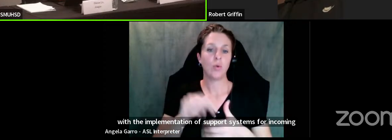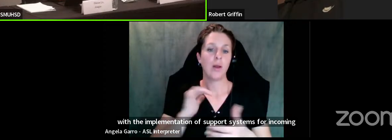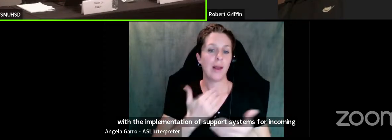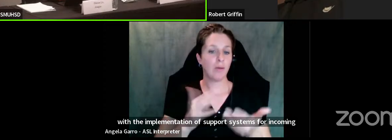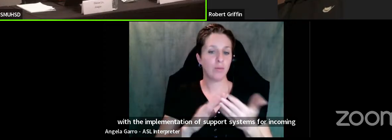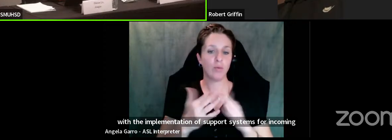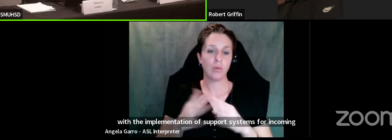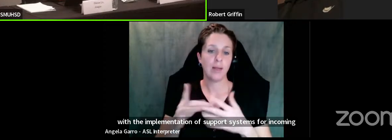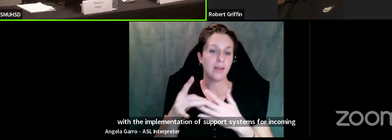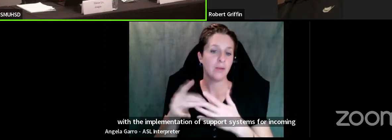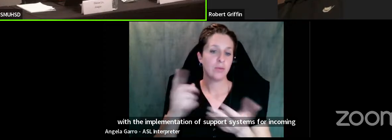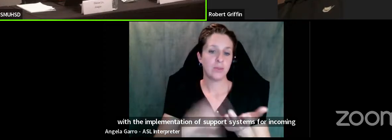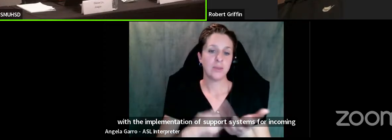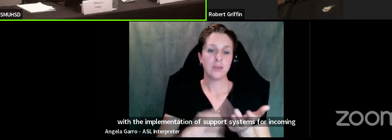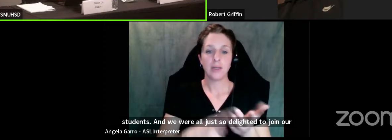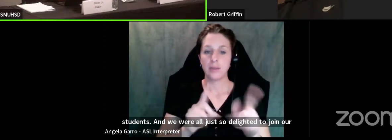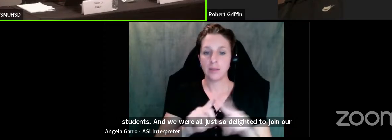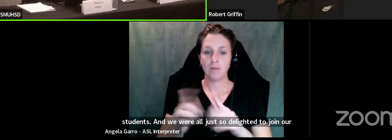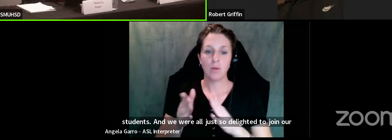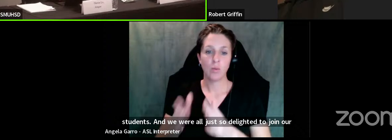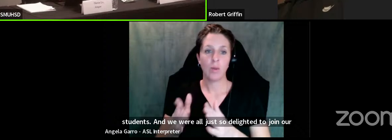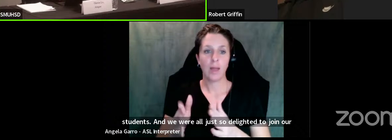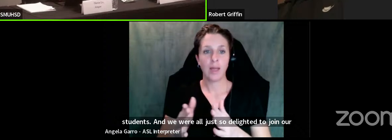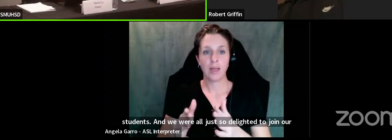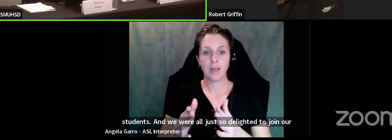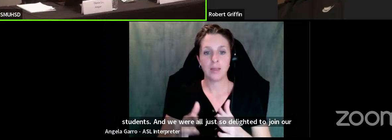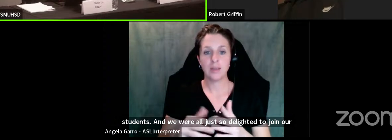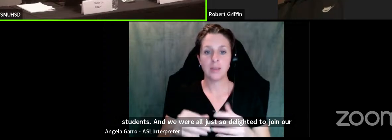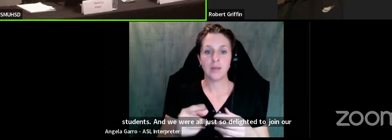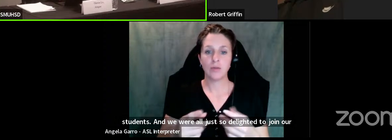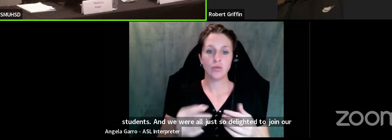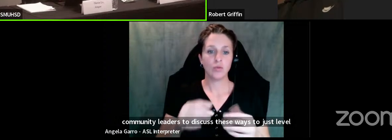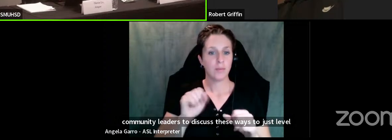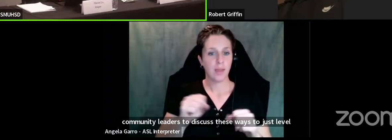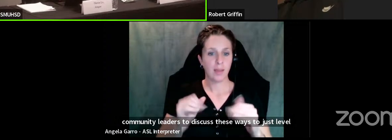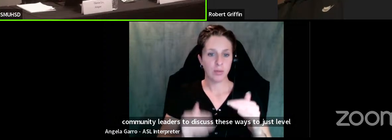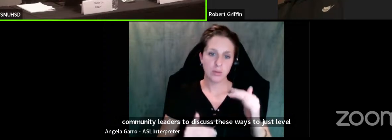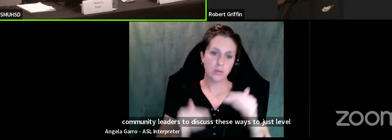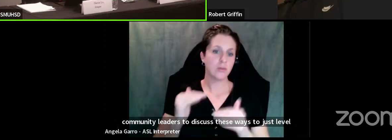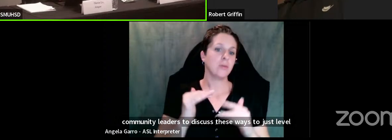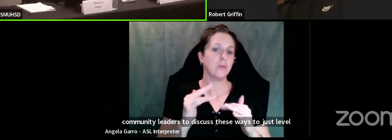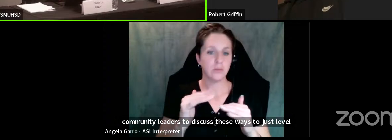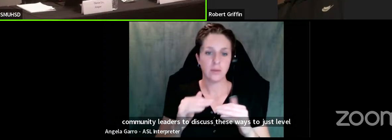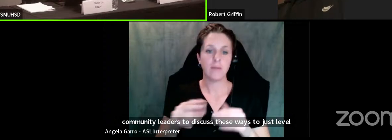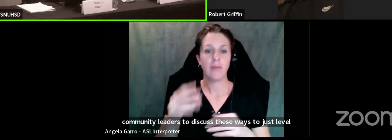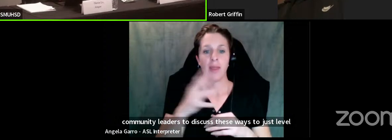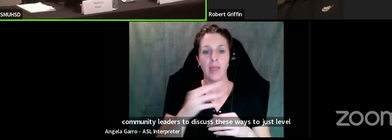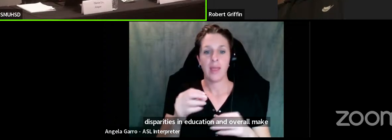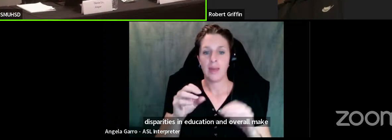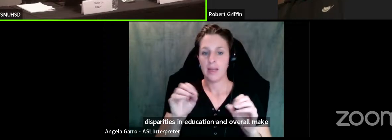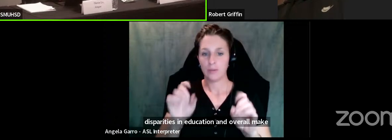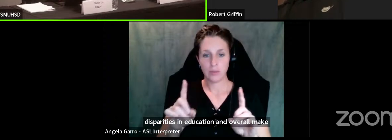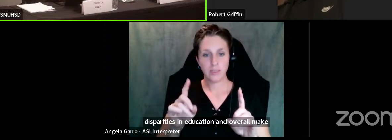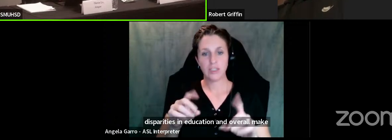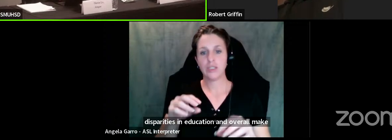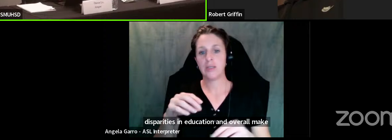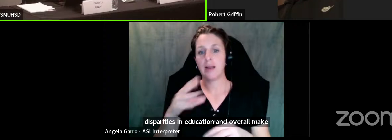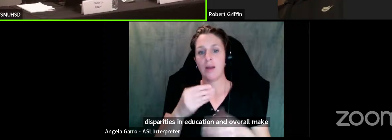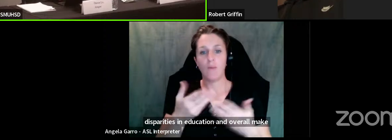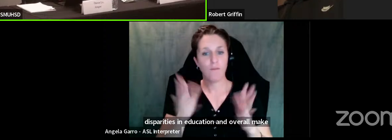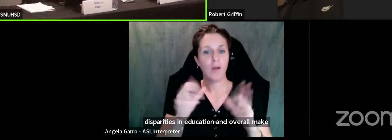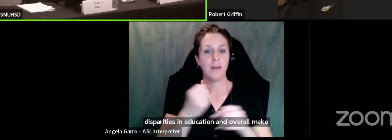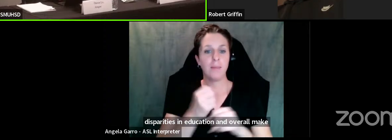to discuss these ways to just level disparities in education and overall make our communities and